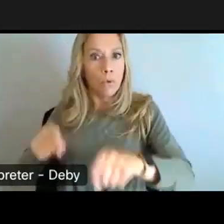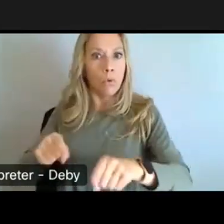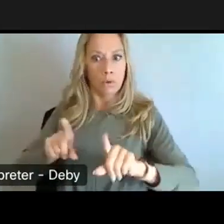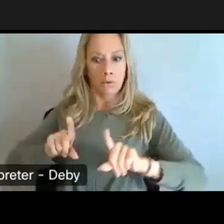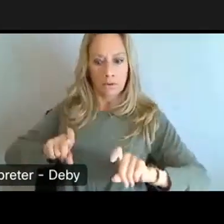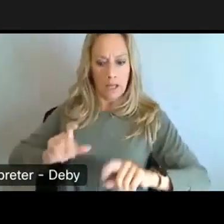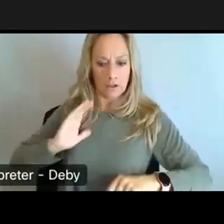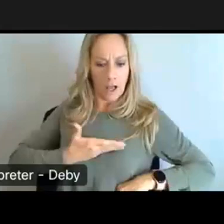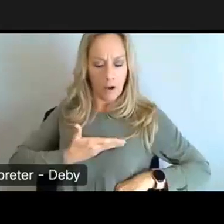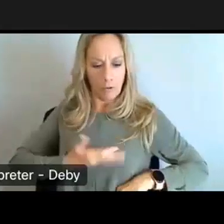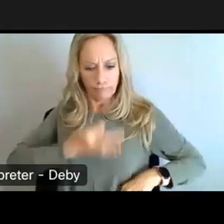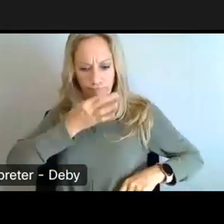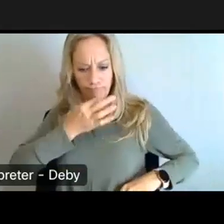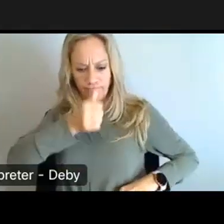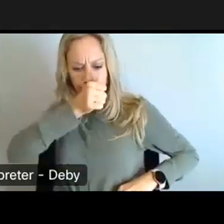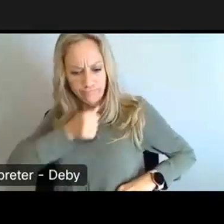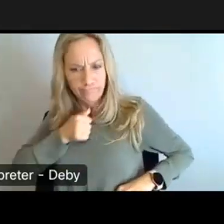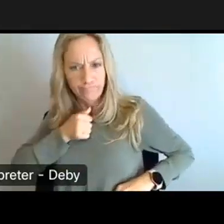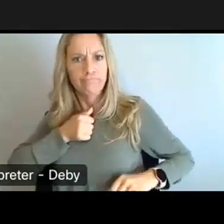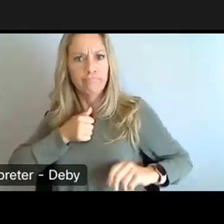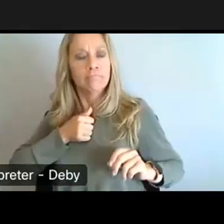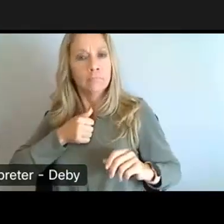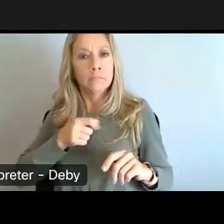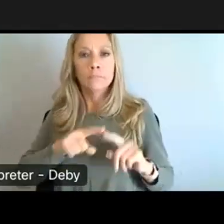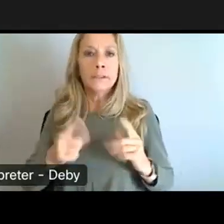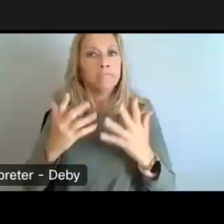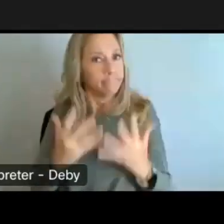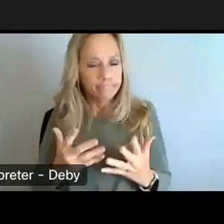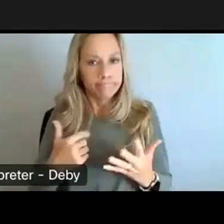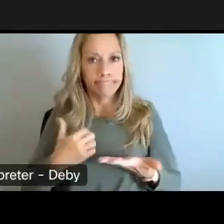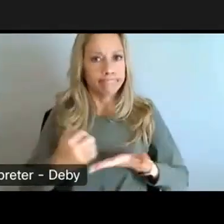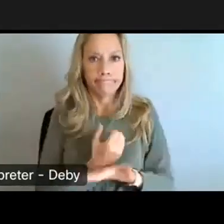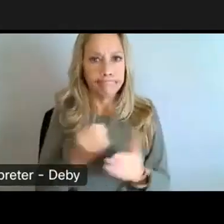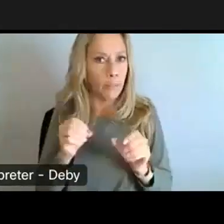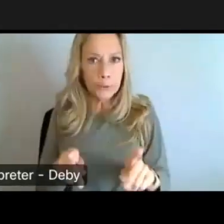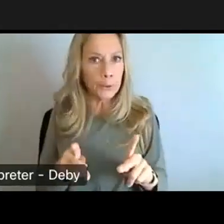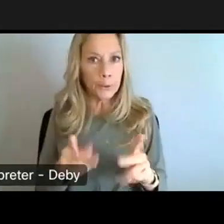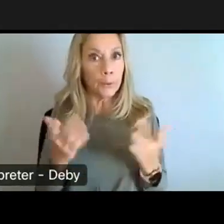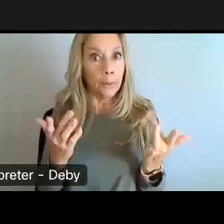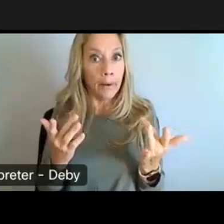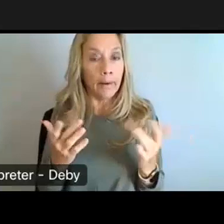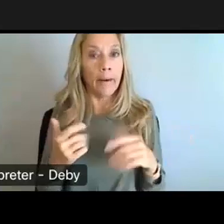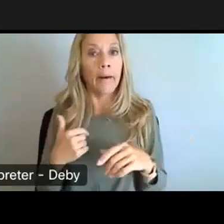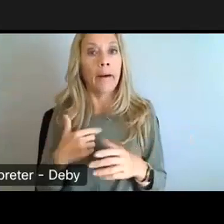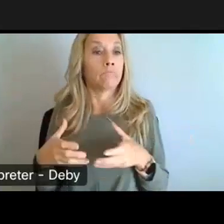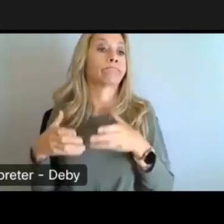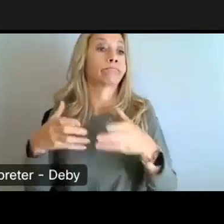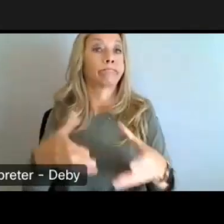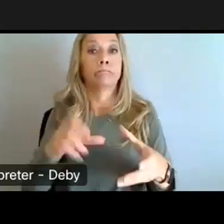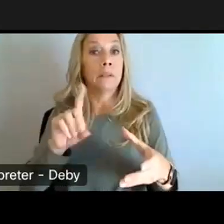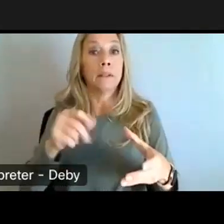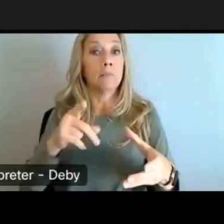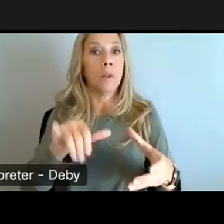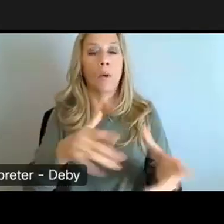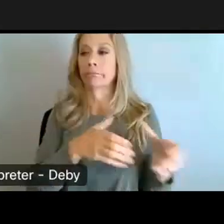our grit. And unfortunately, I didn't get my opportunity. Instead of going to a deploying unit, I got sent to